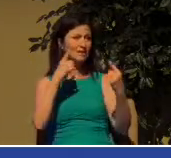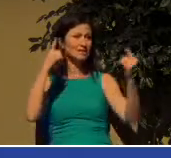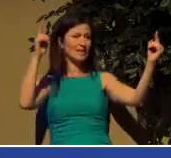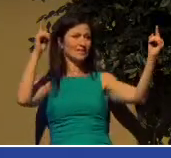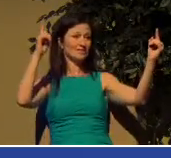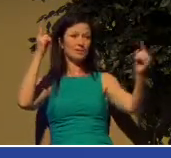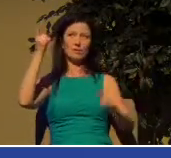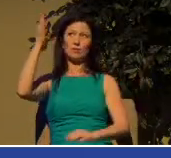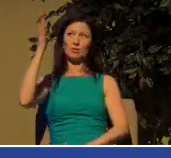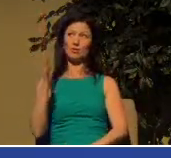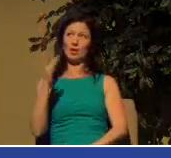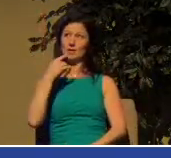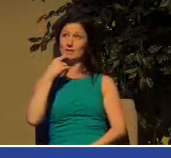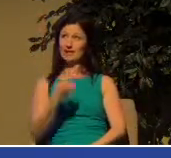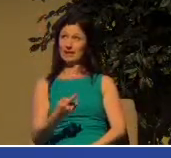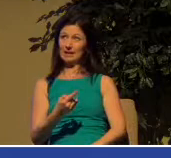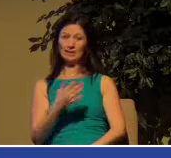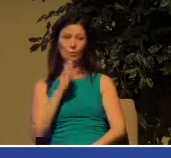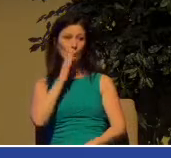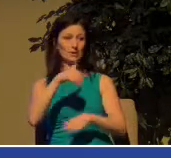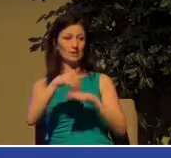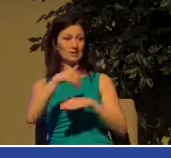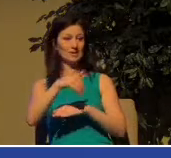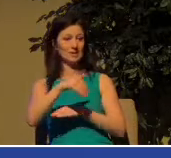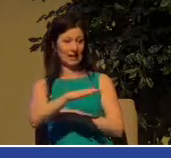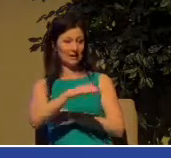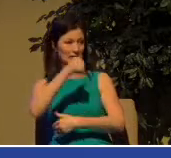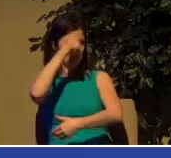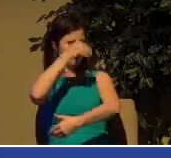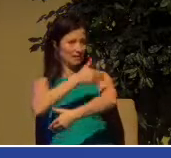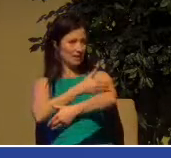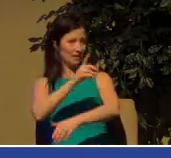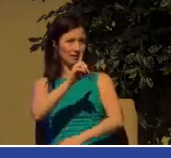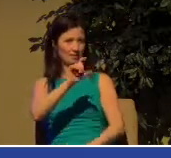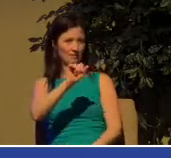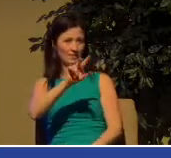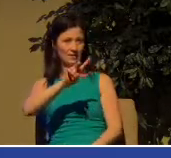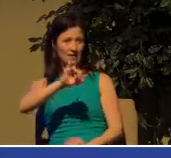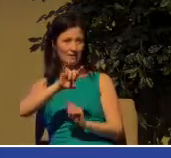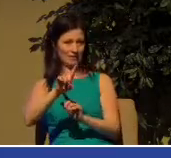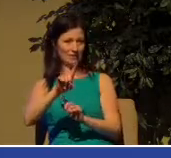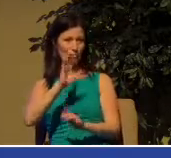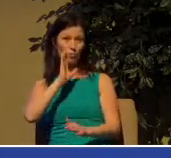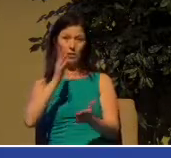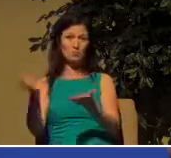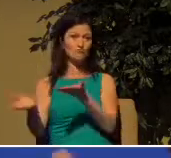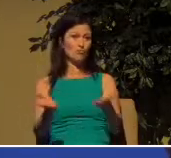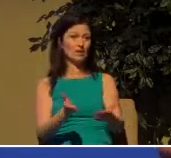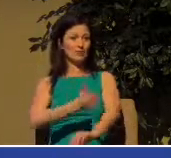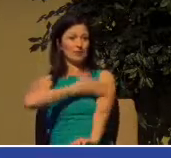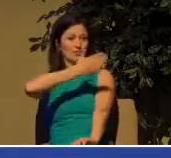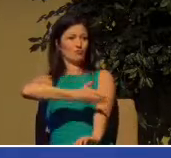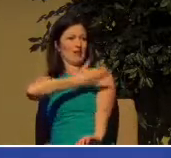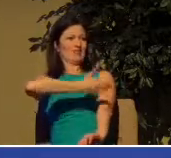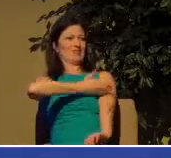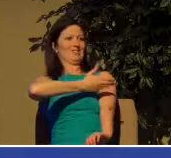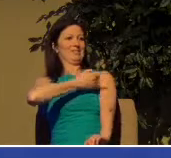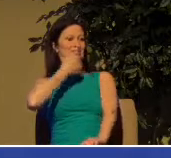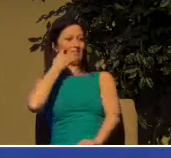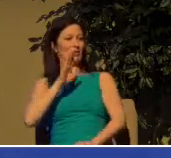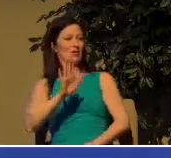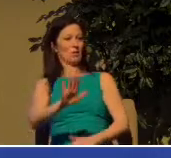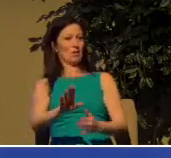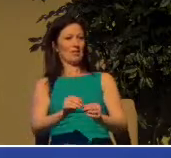to send the son of David, and he is going to bring a restoration of that kingdom. That was